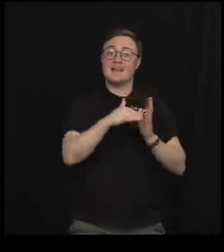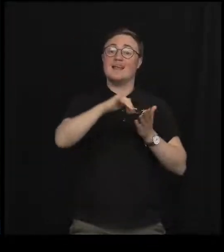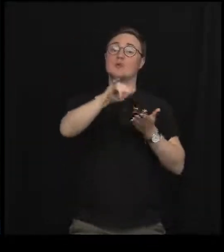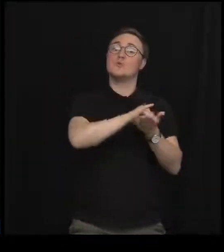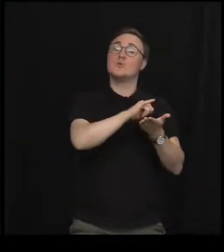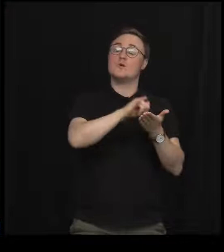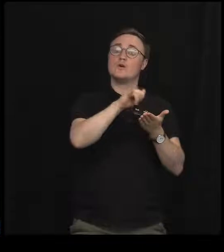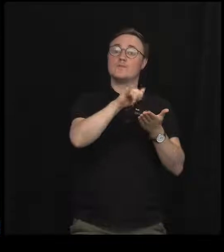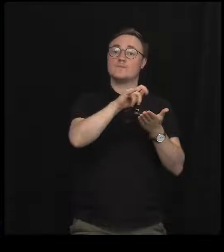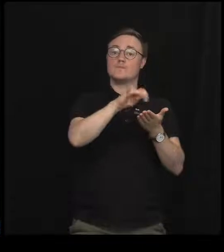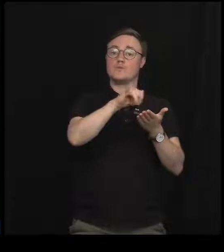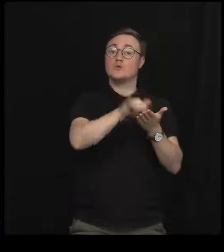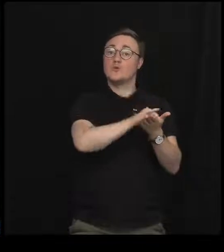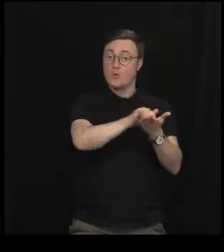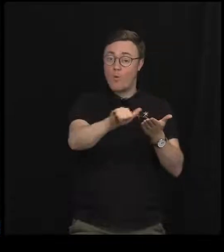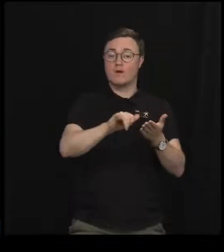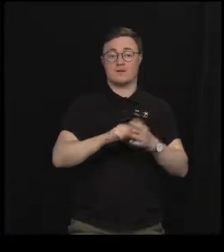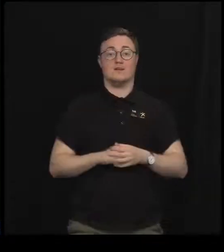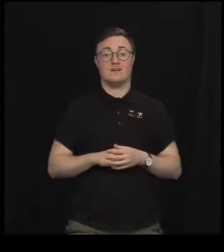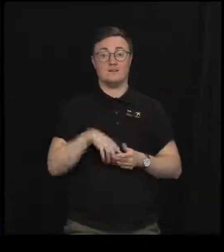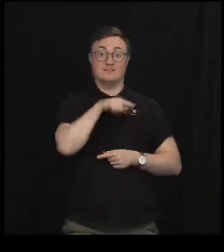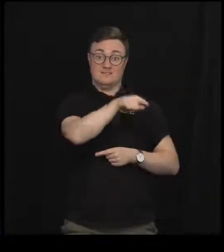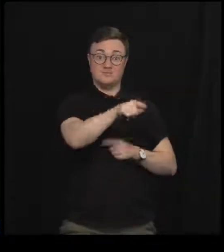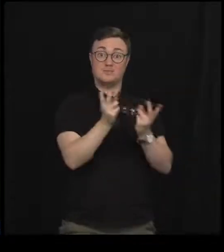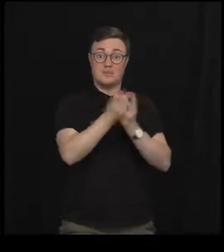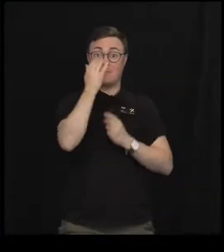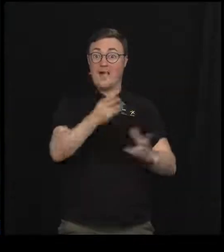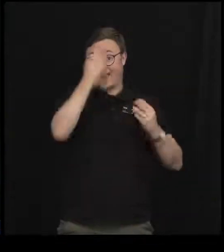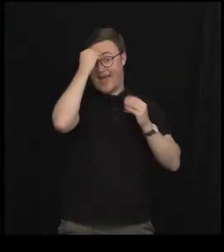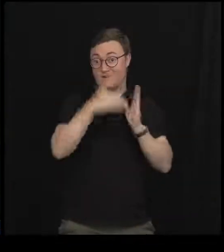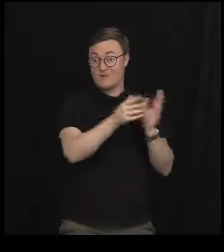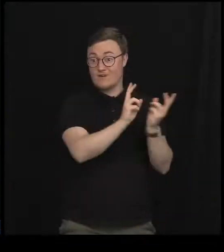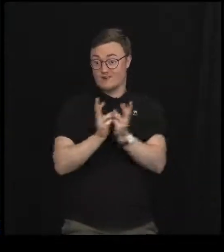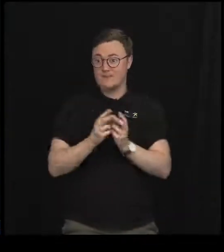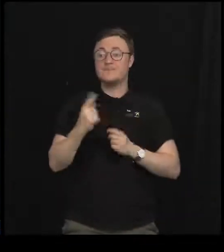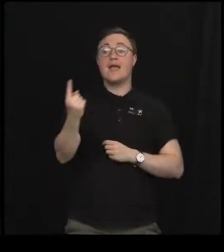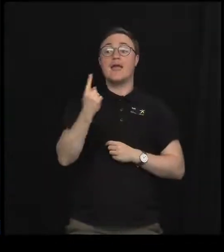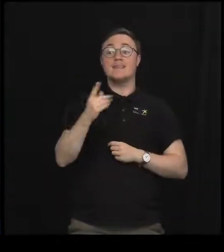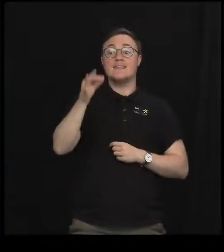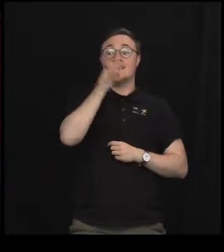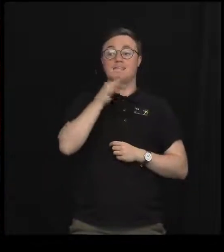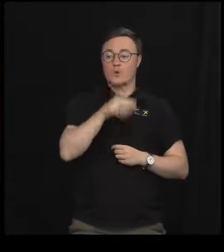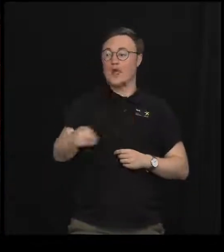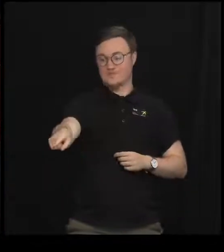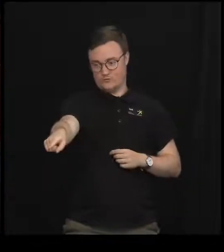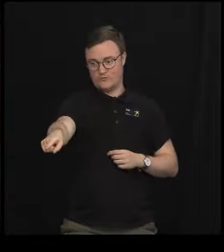capacity for reciprocal learning. We have another question from the gentleman here, please.